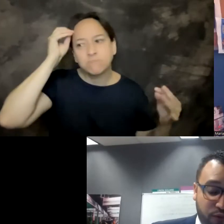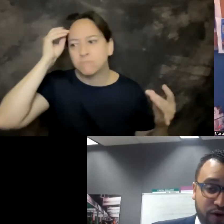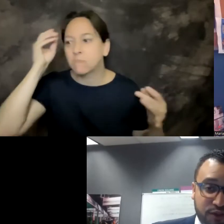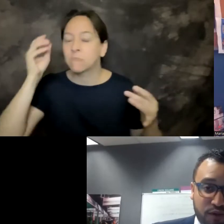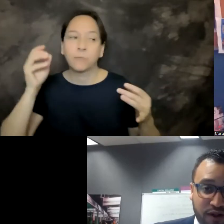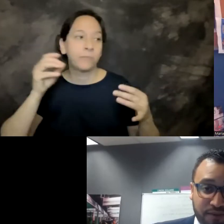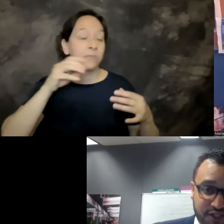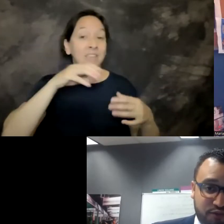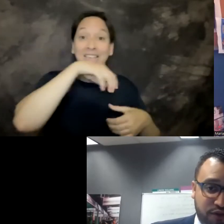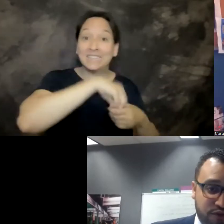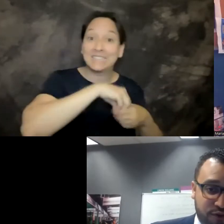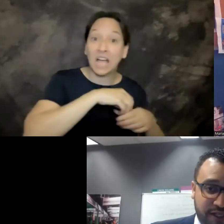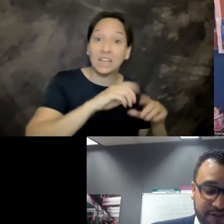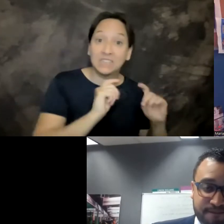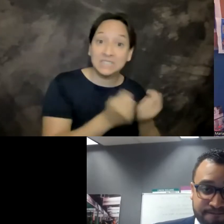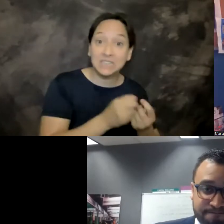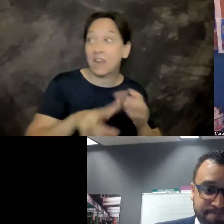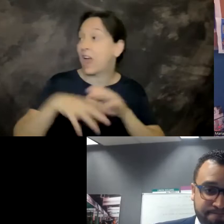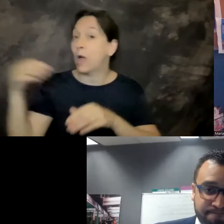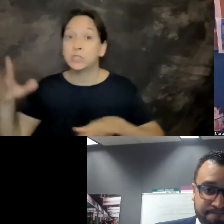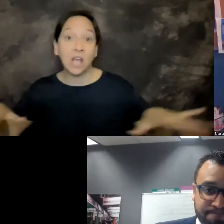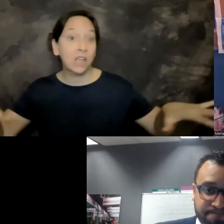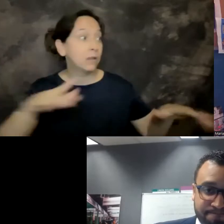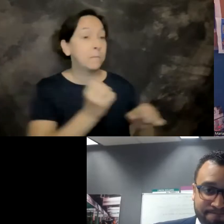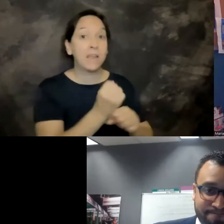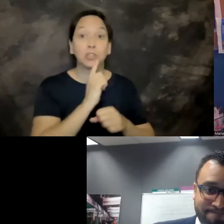ensure that we're able to accomplish this within those 30 days.